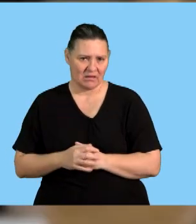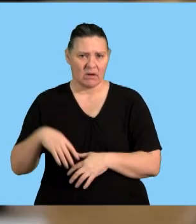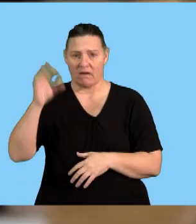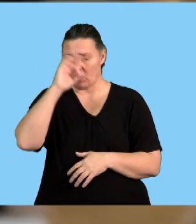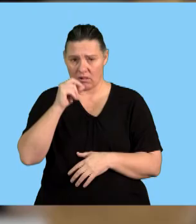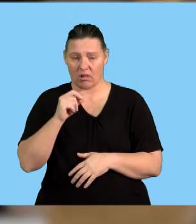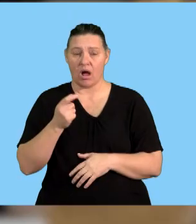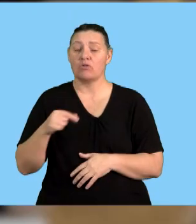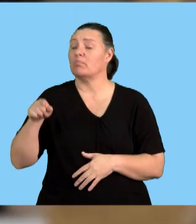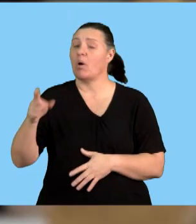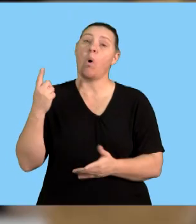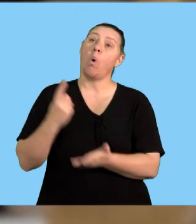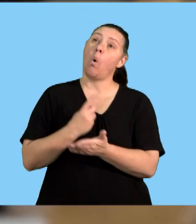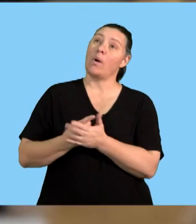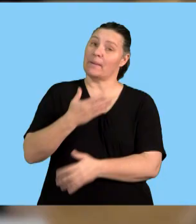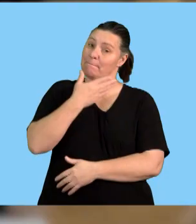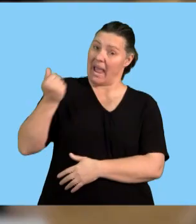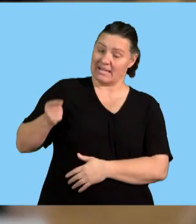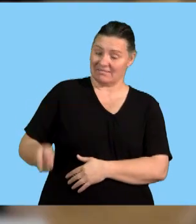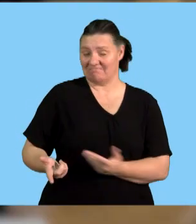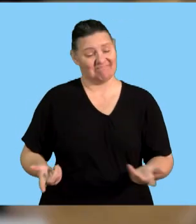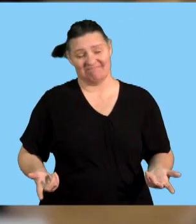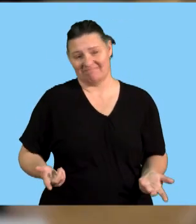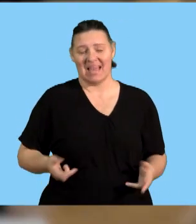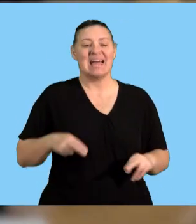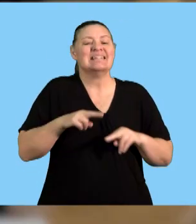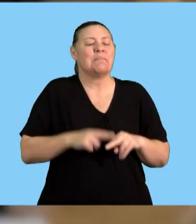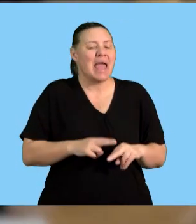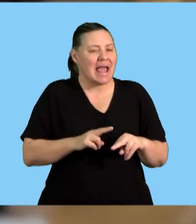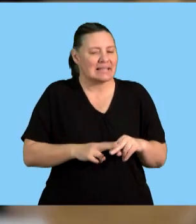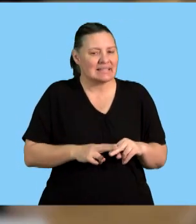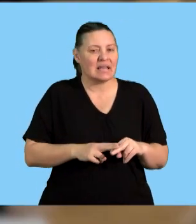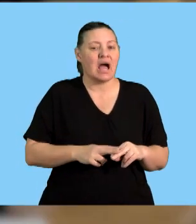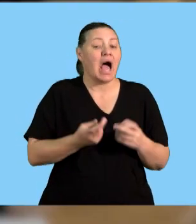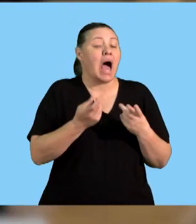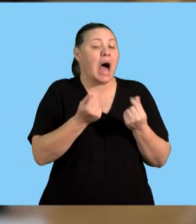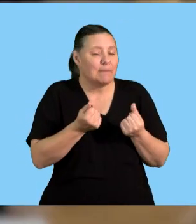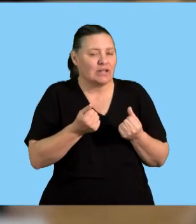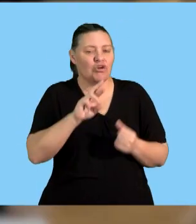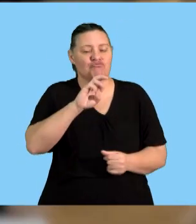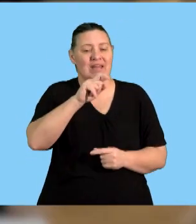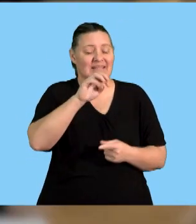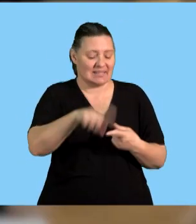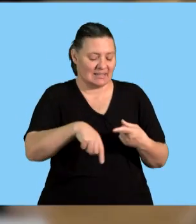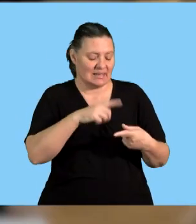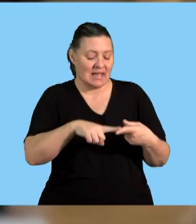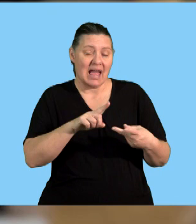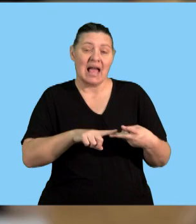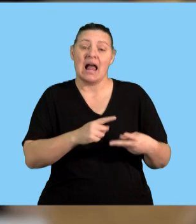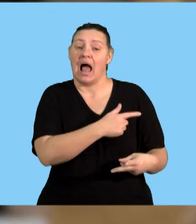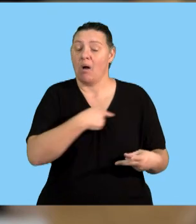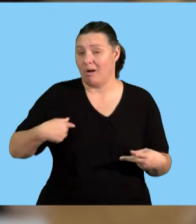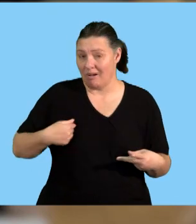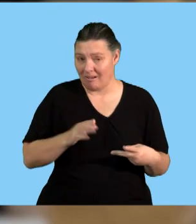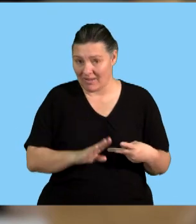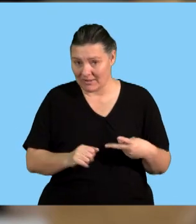you. Compound interest isn't always the better option. It depends on the interest rate and also the time